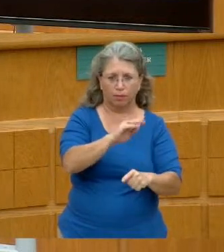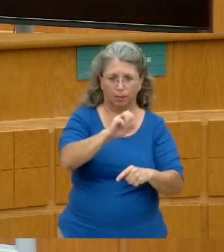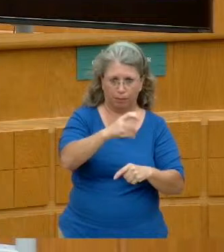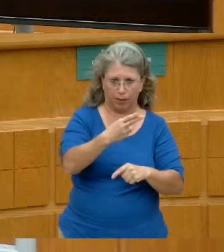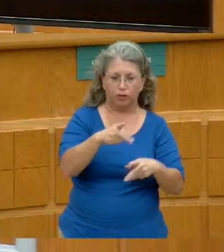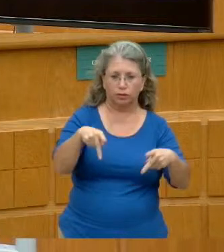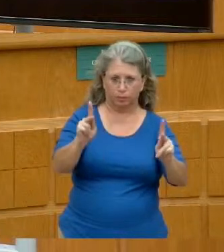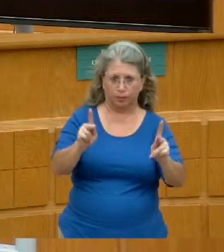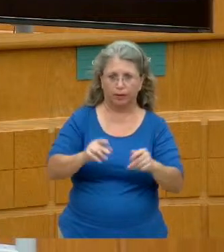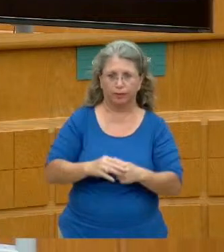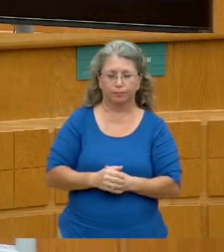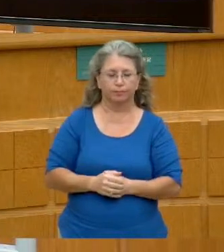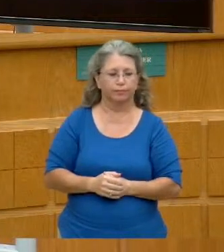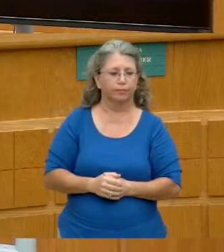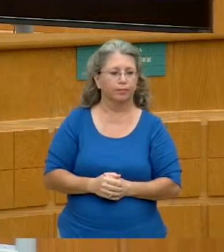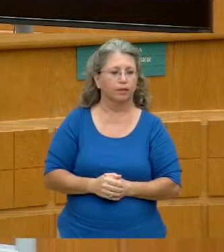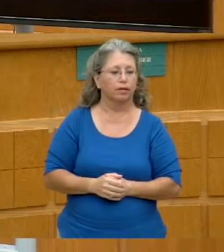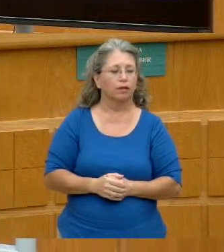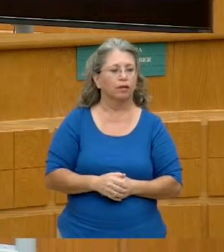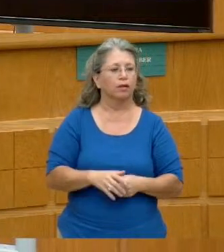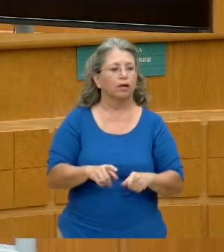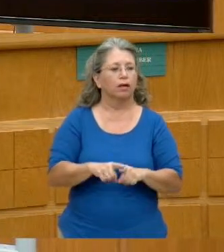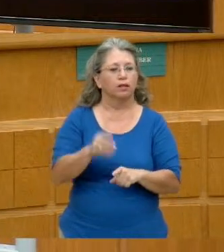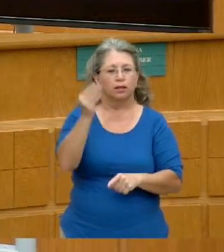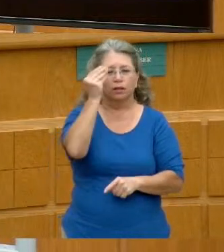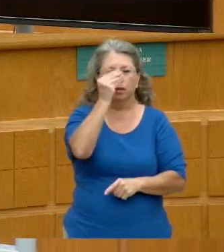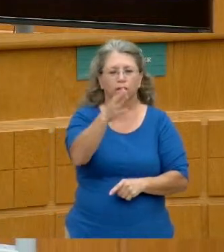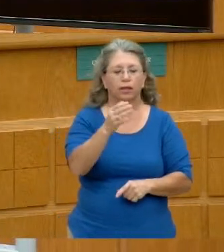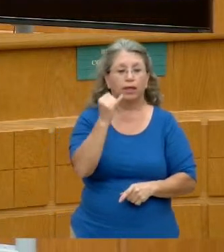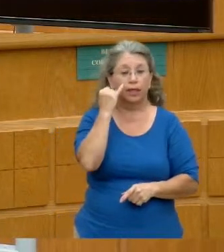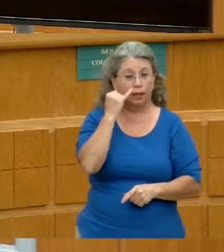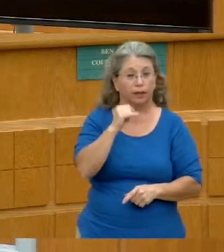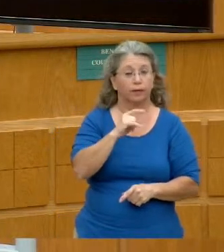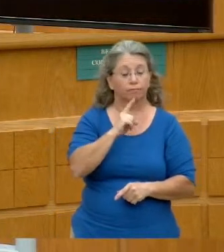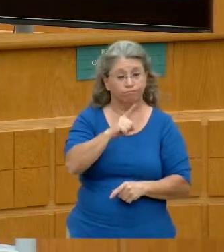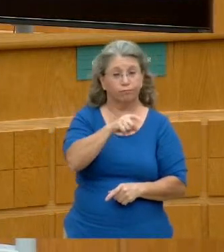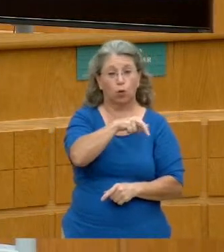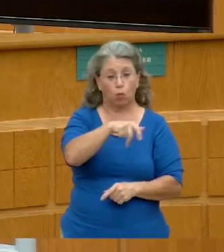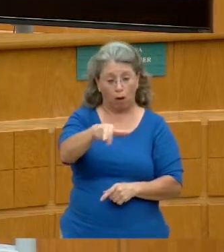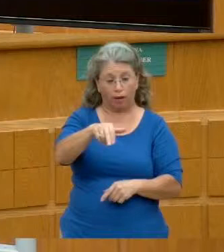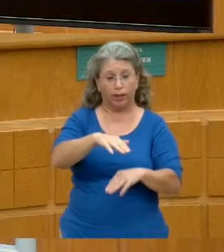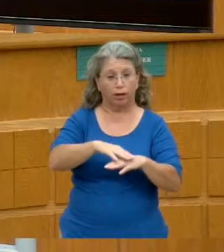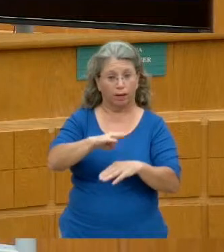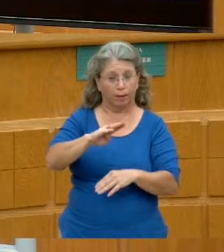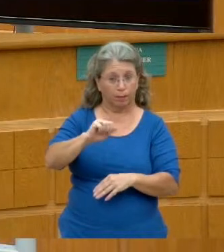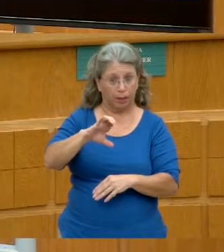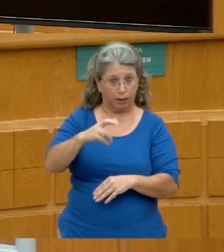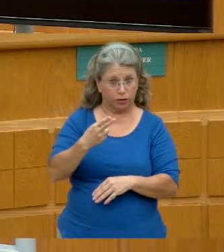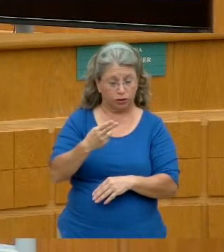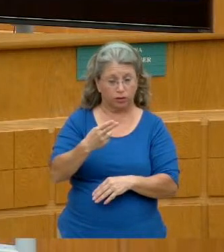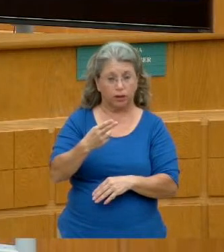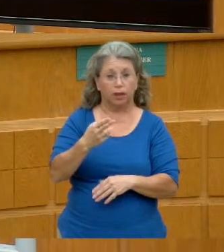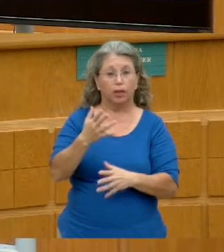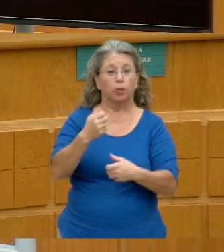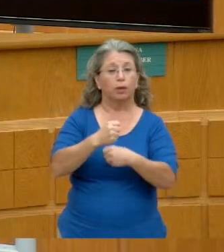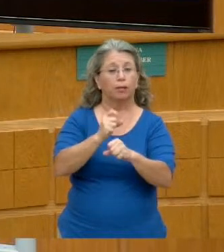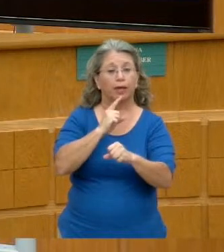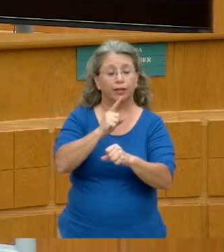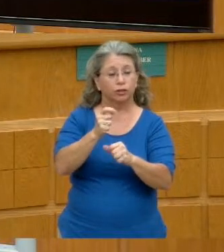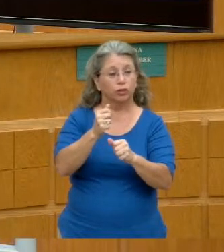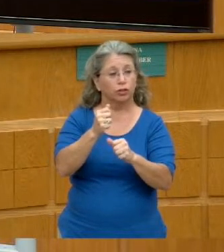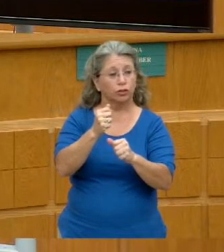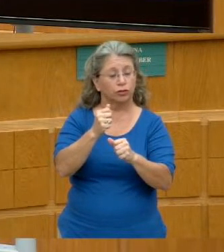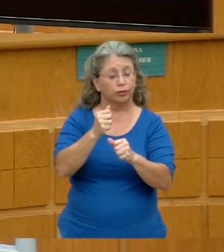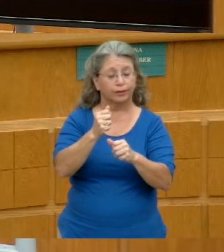Okay, and then we want to let everybody know, if you are walking on the beach, we want to make sure we keep our residents safe, and that's the whole reason we're putting the restrictions in, is to keep